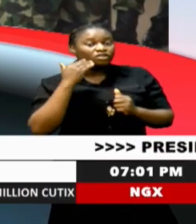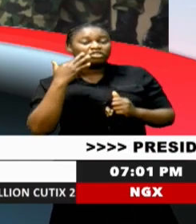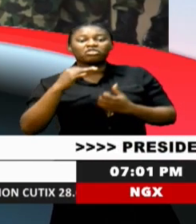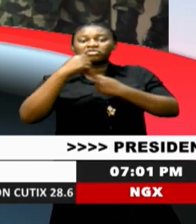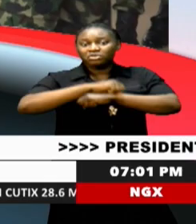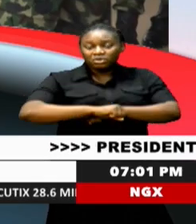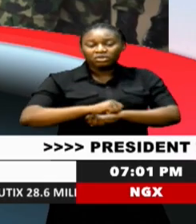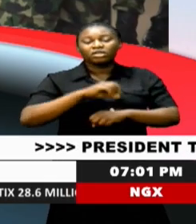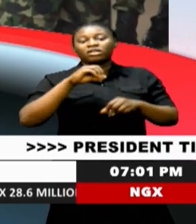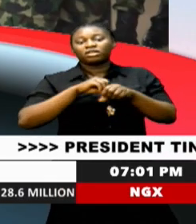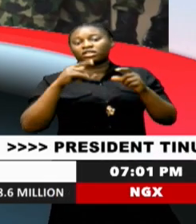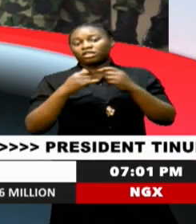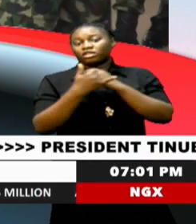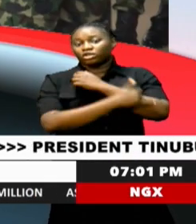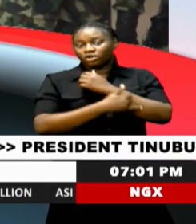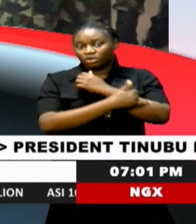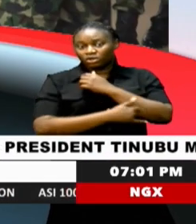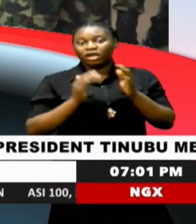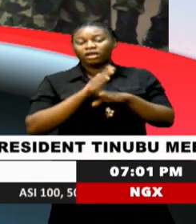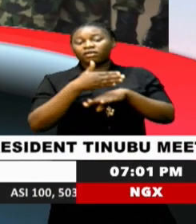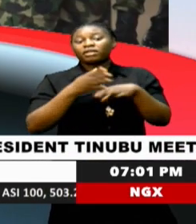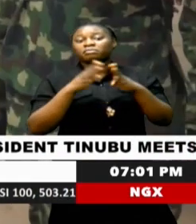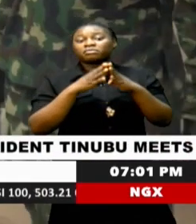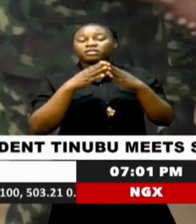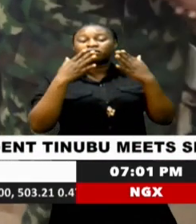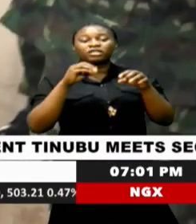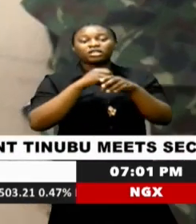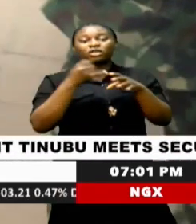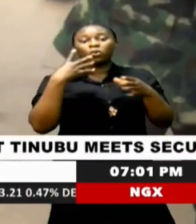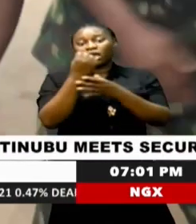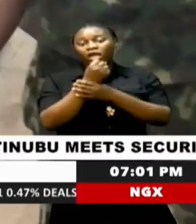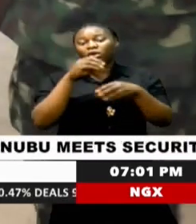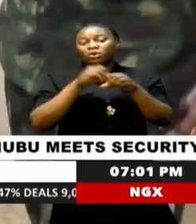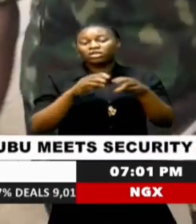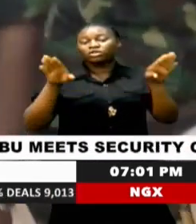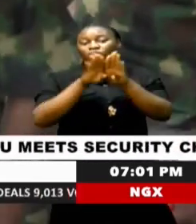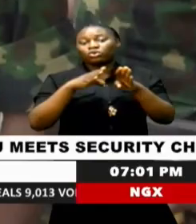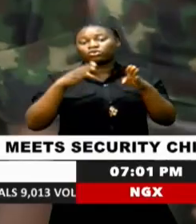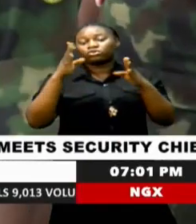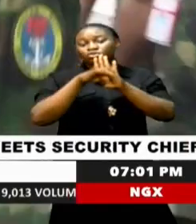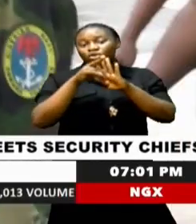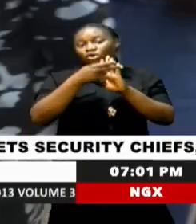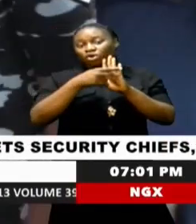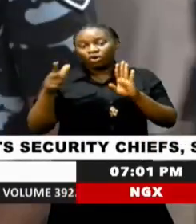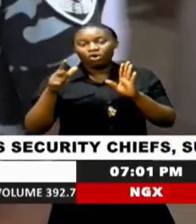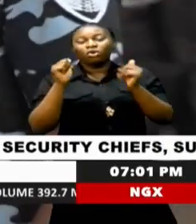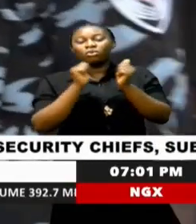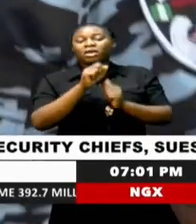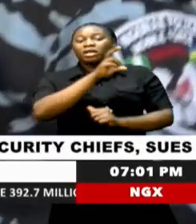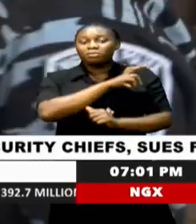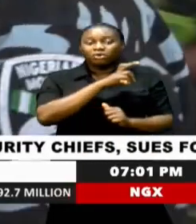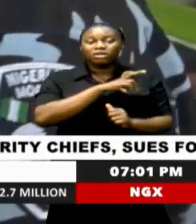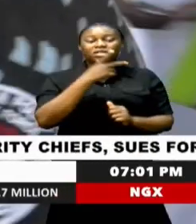agencies in the country. After the meeting held behind closed doors, Inspector General of Police Kayode Emetokun told State